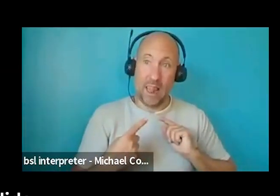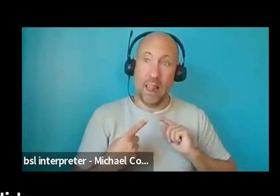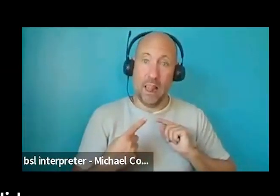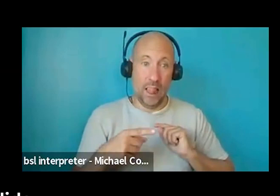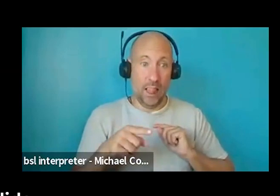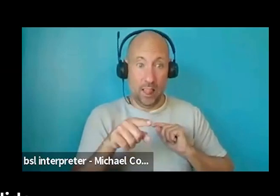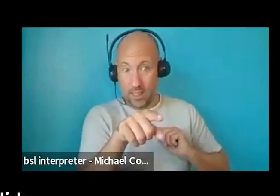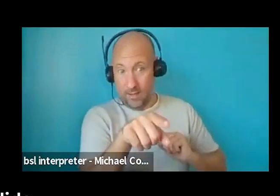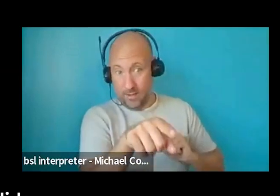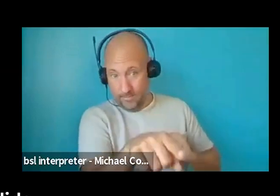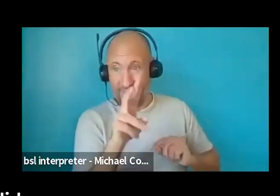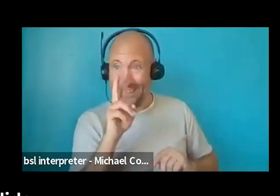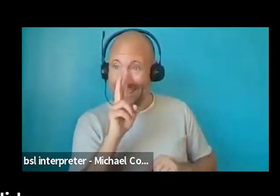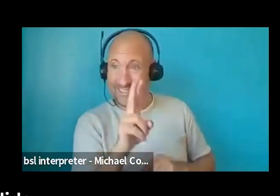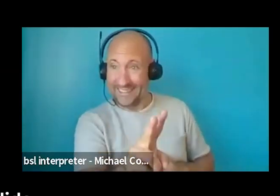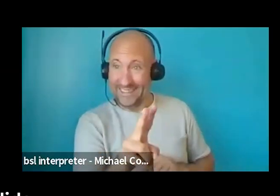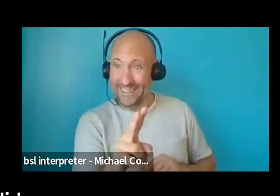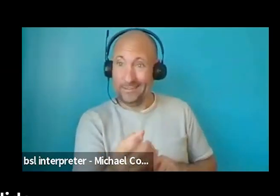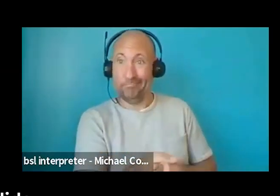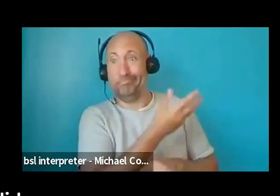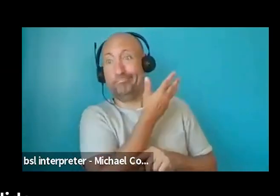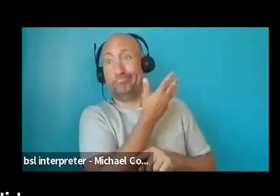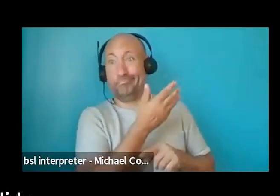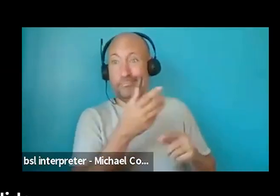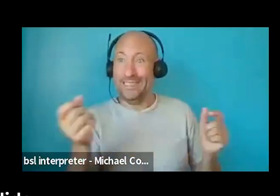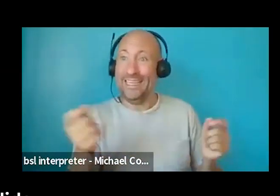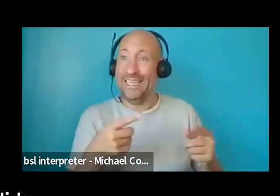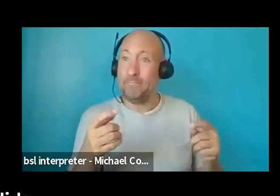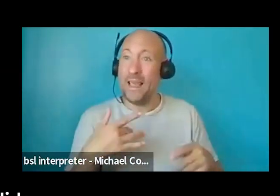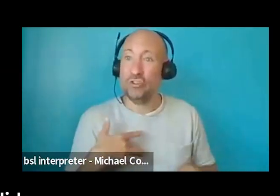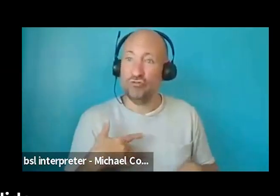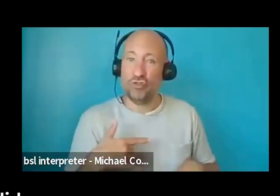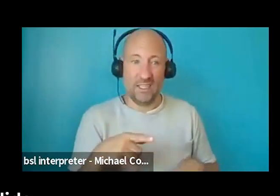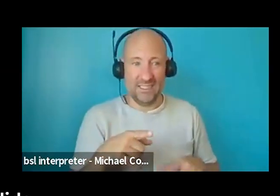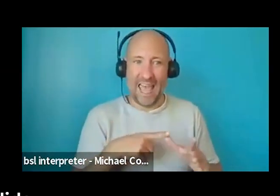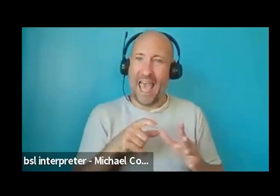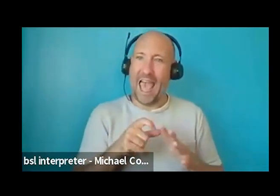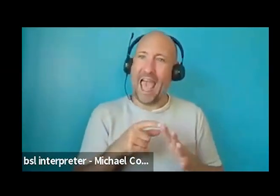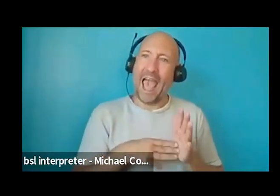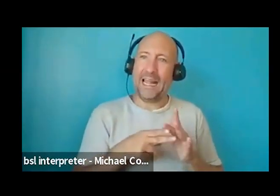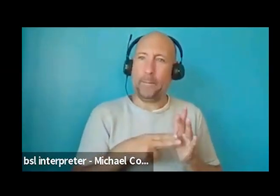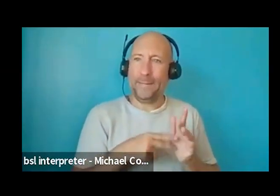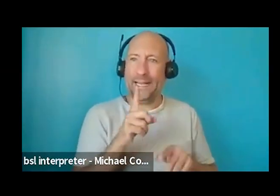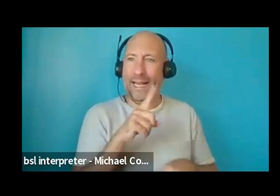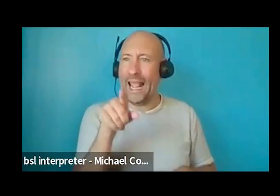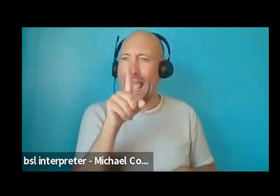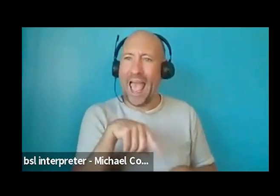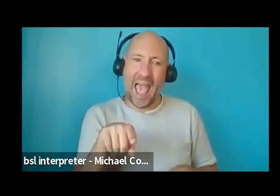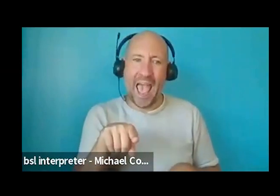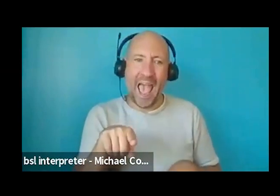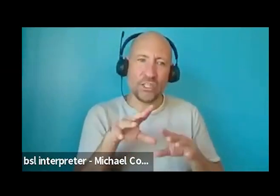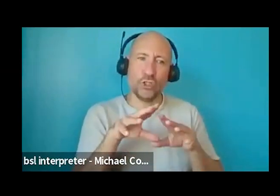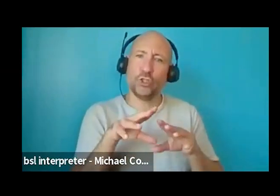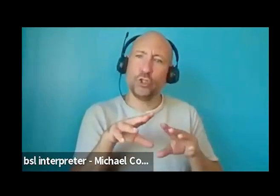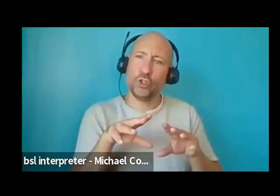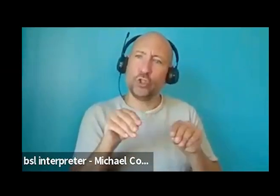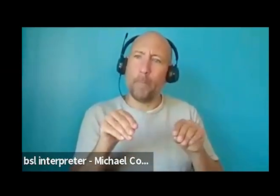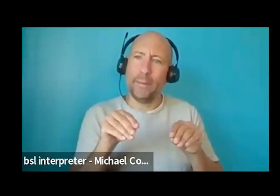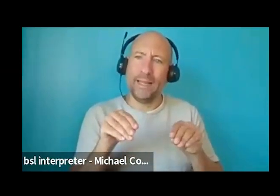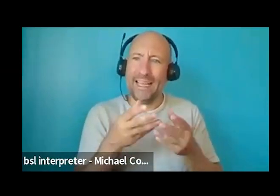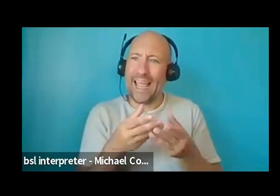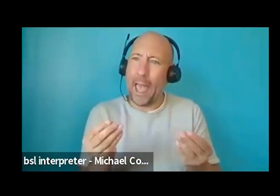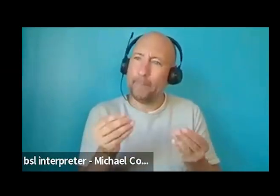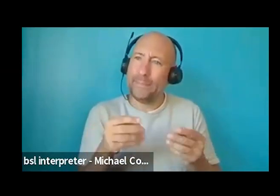email address is here on the slide. It's admin@stopgapdance.com. And again, all of those details are on the